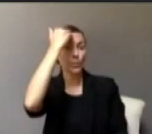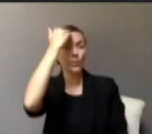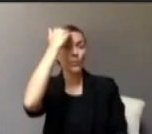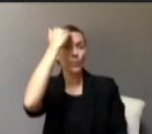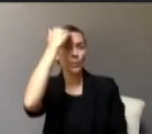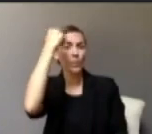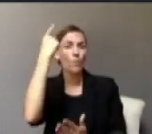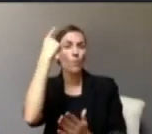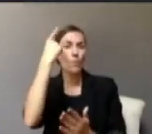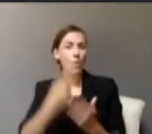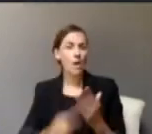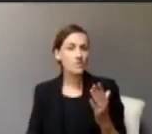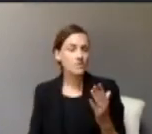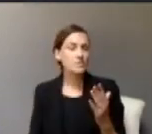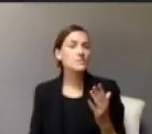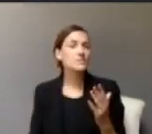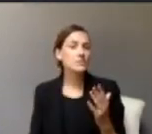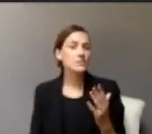what